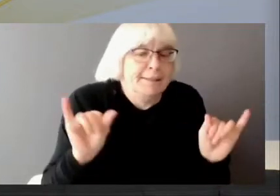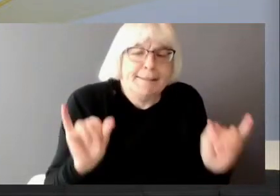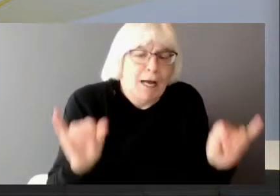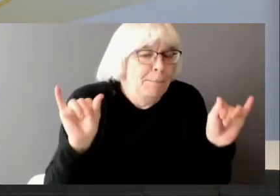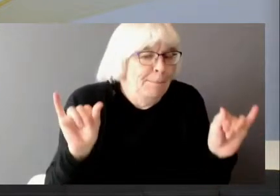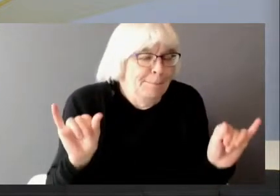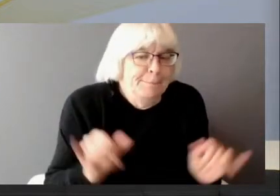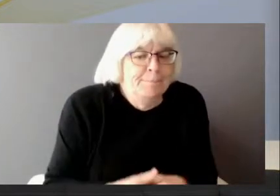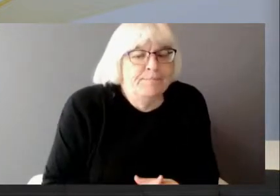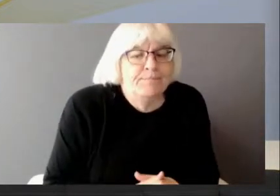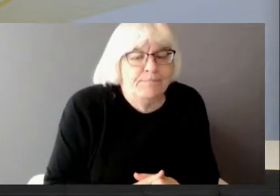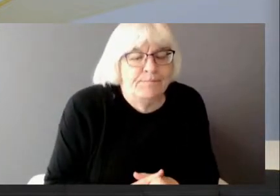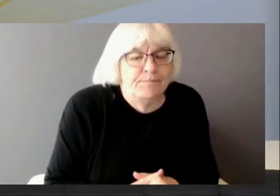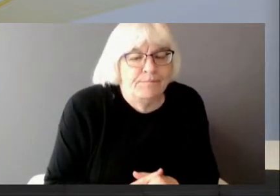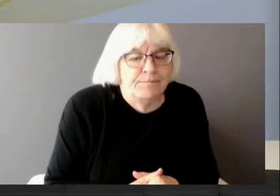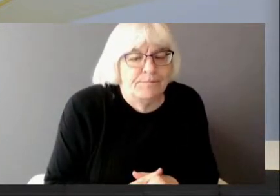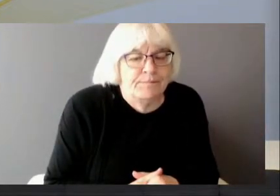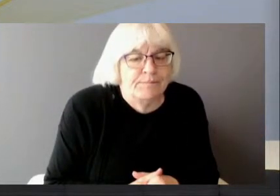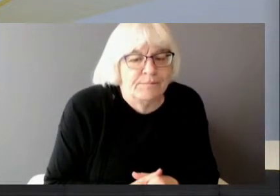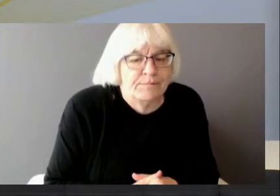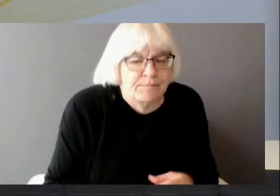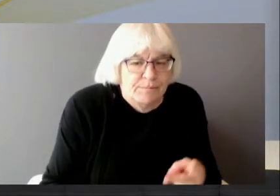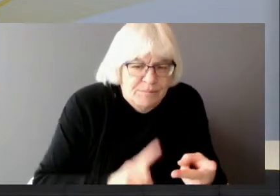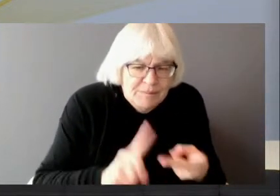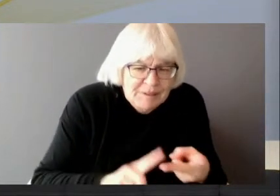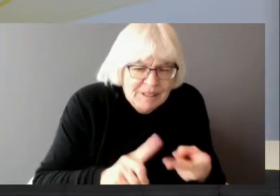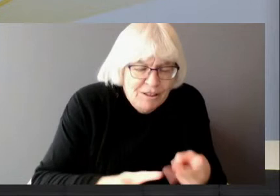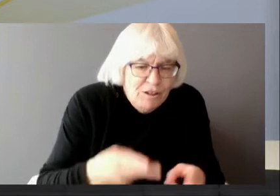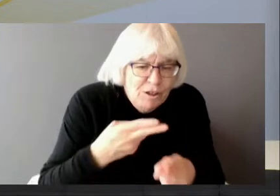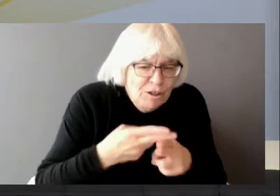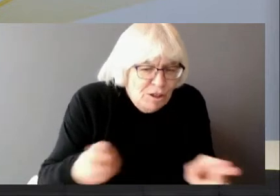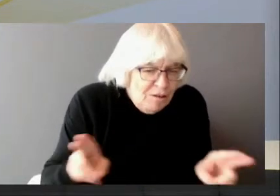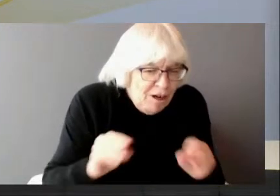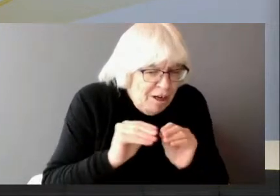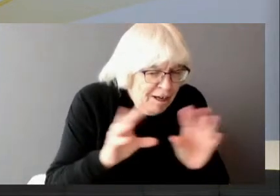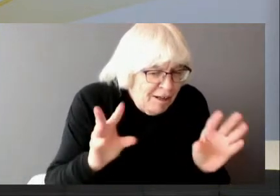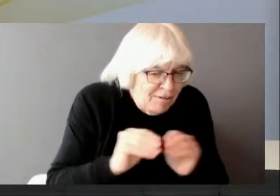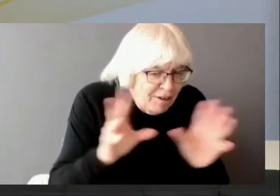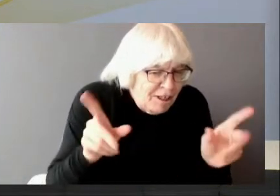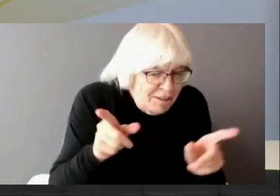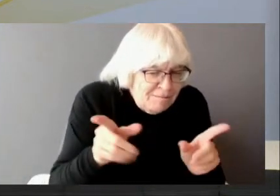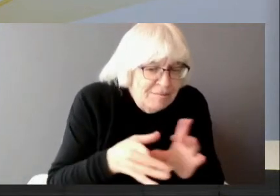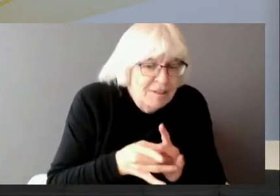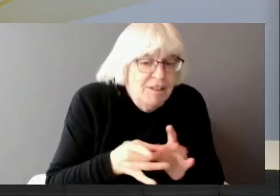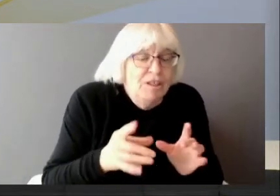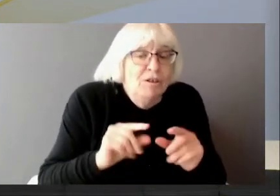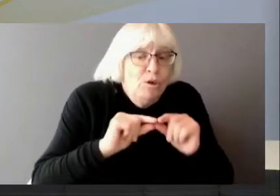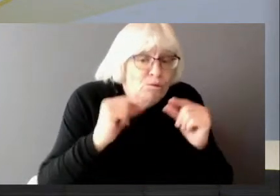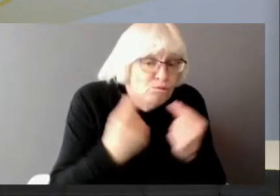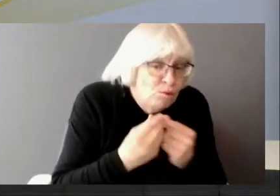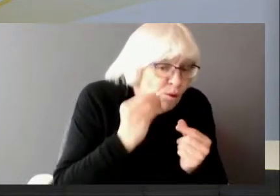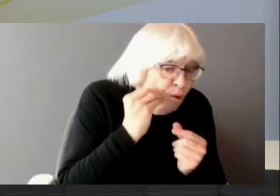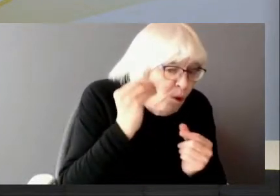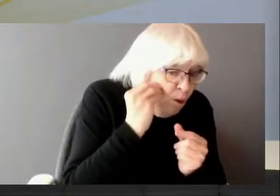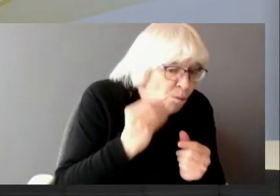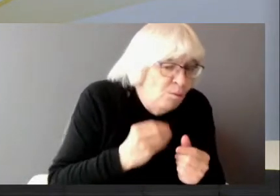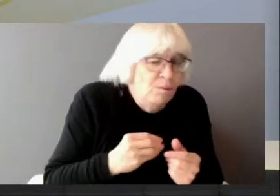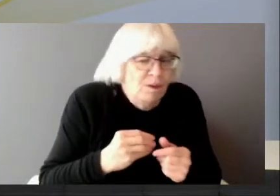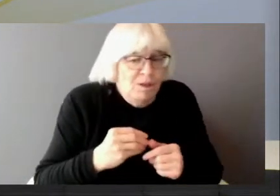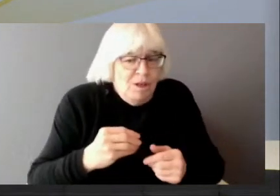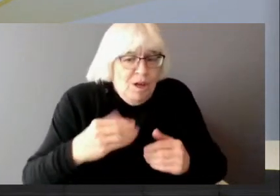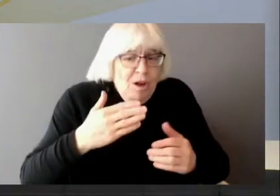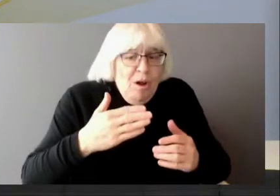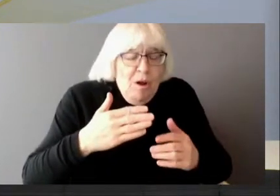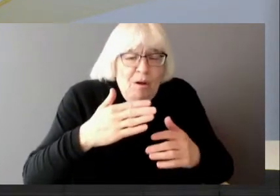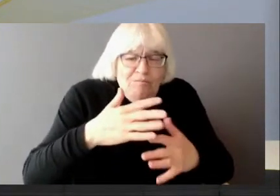clarification. You mentioned earlier that clinics will start this week for residential group homes and congregate living settings. I'm just wondering if you could be a little